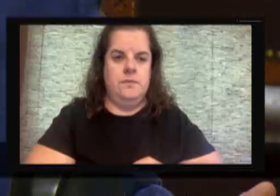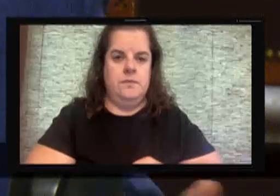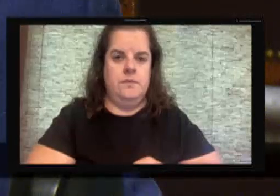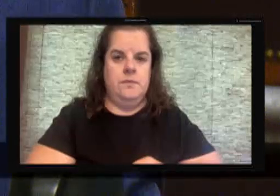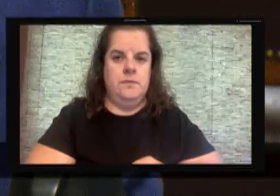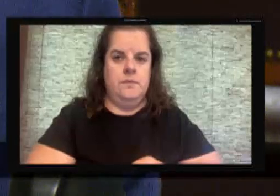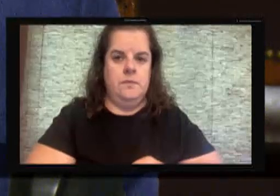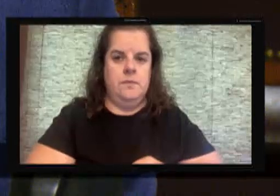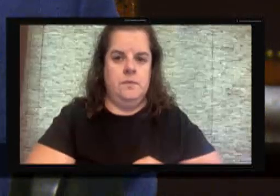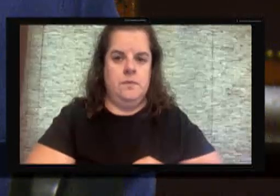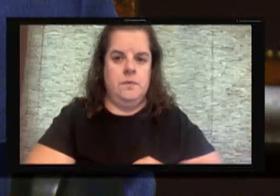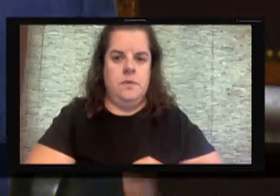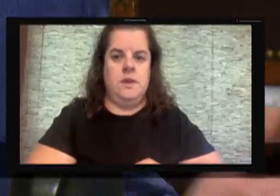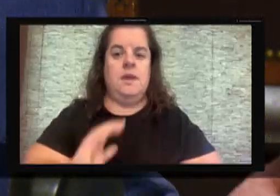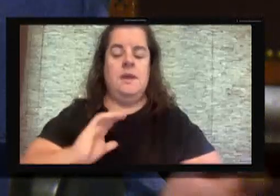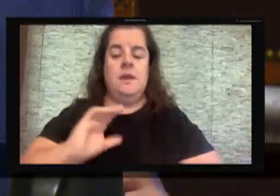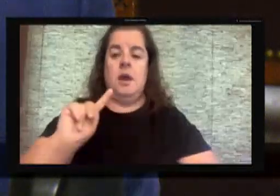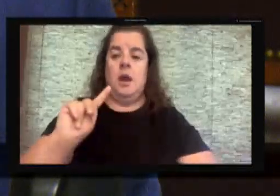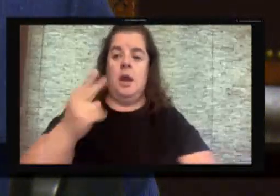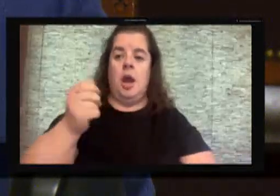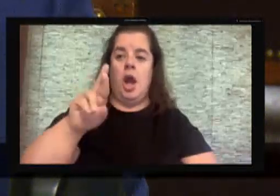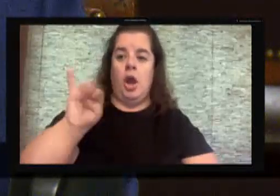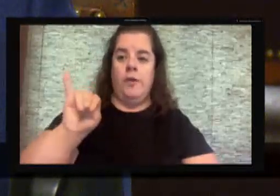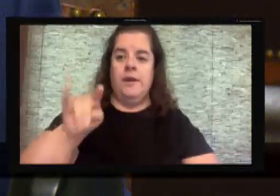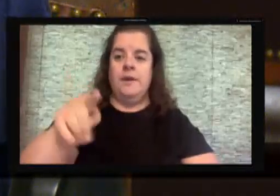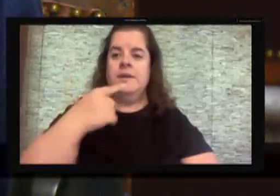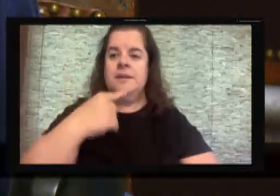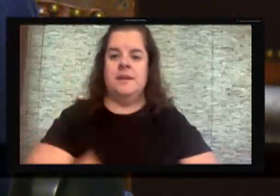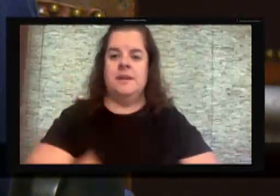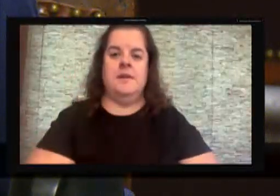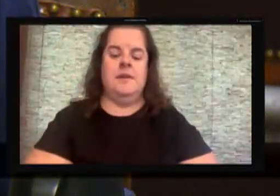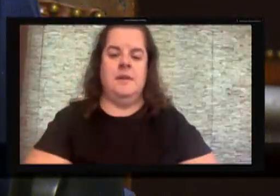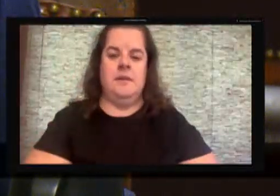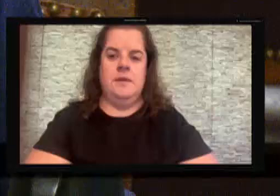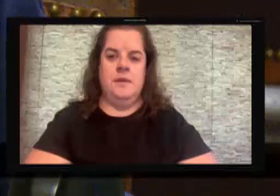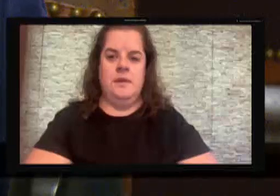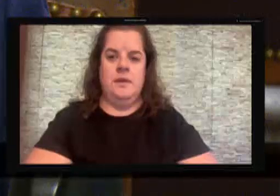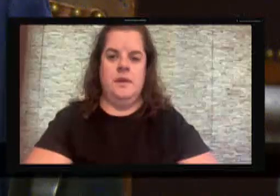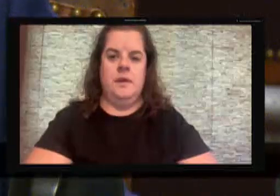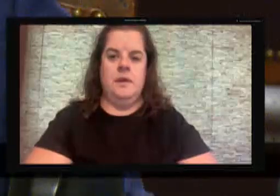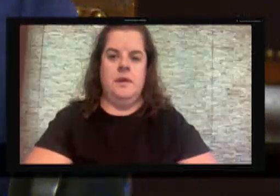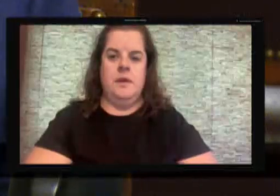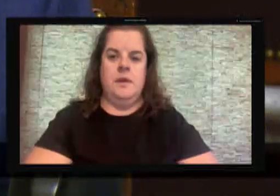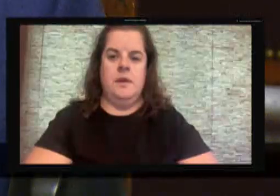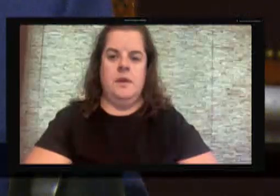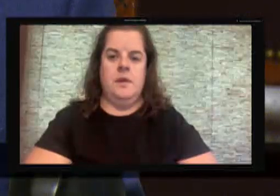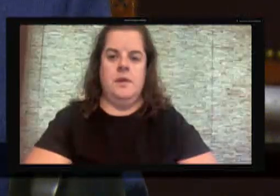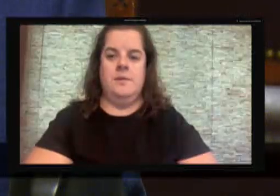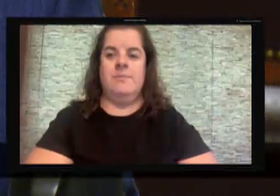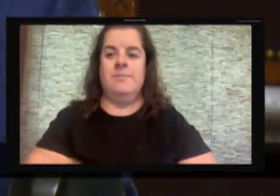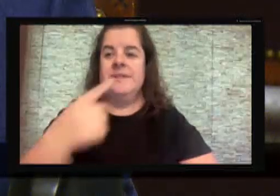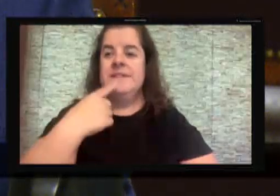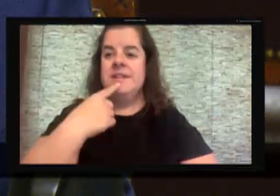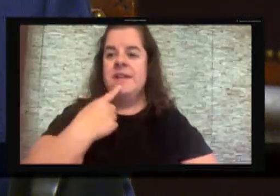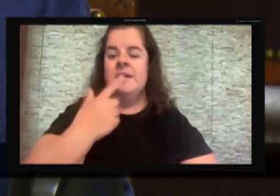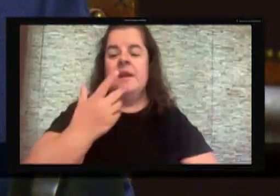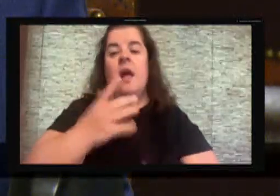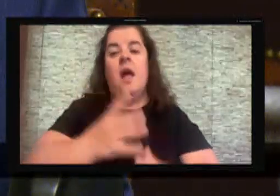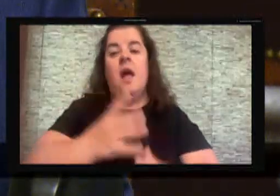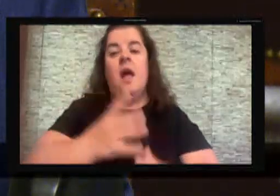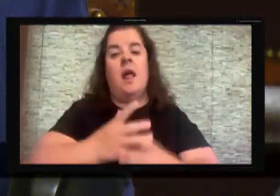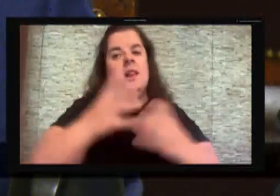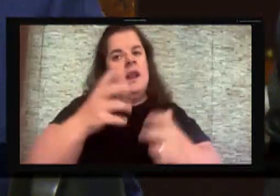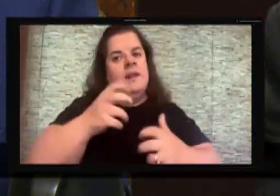as Kari said, Councilman Mosley. But so there are a lot of issues here, I would